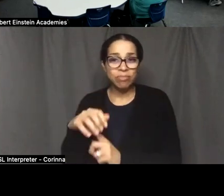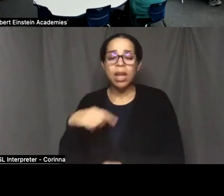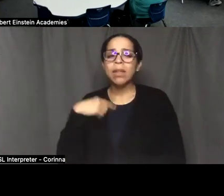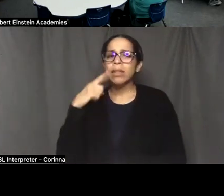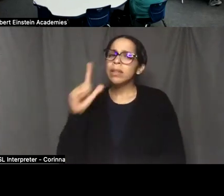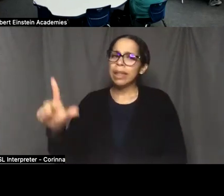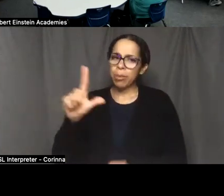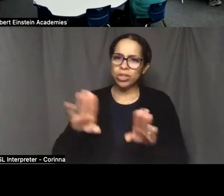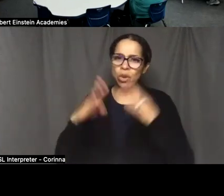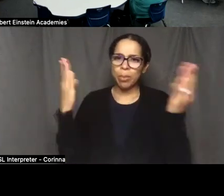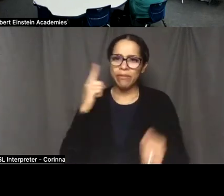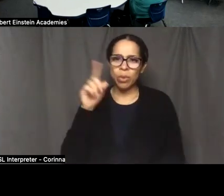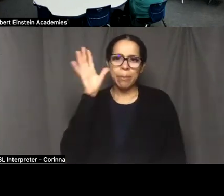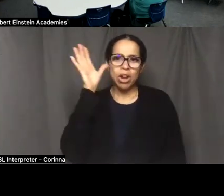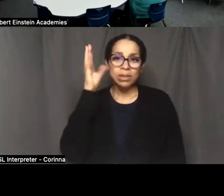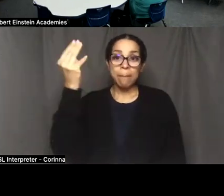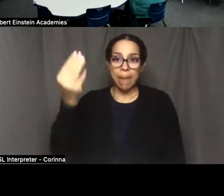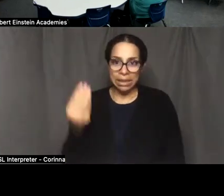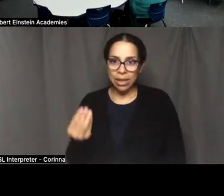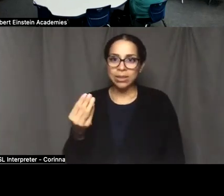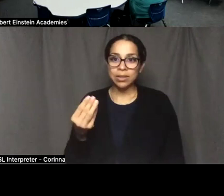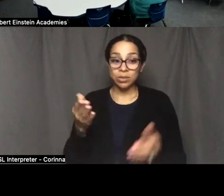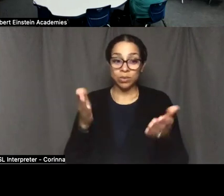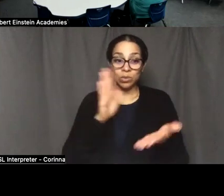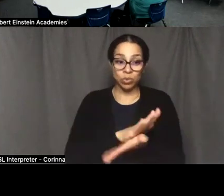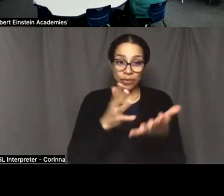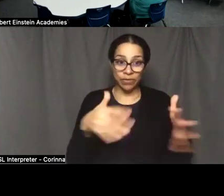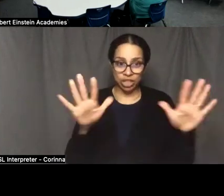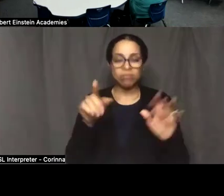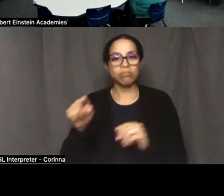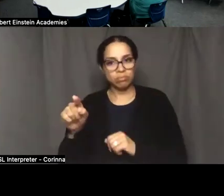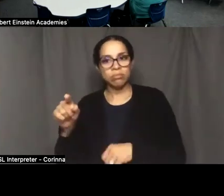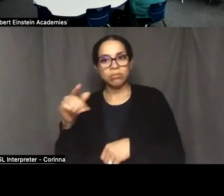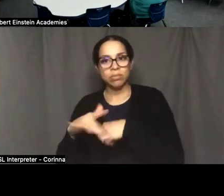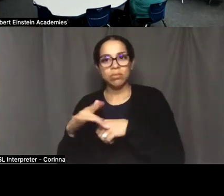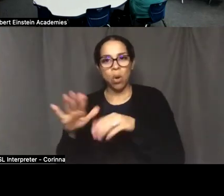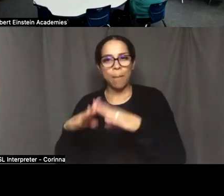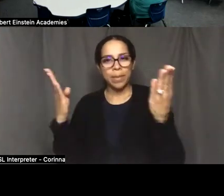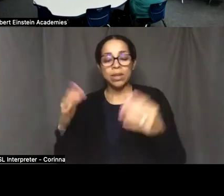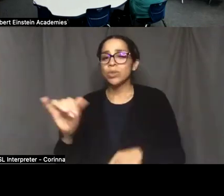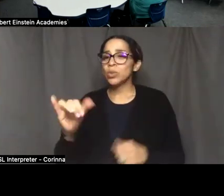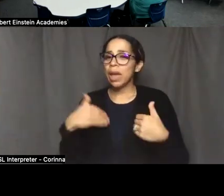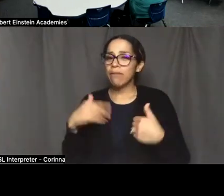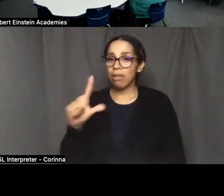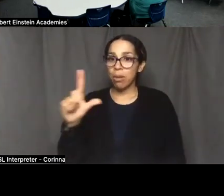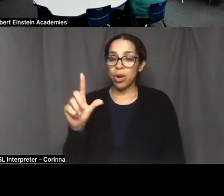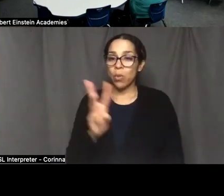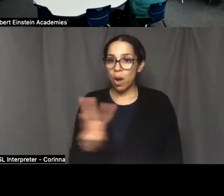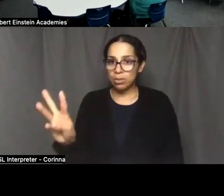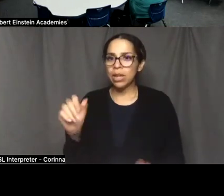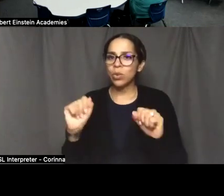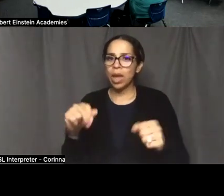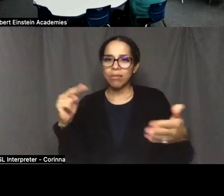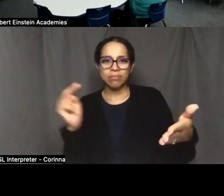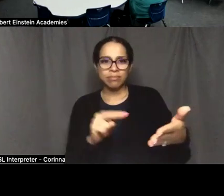school. But we also have a really amazing library website where you can check out ebooks and I